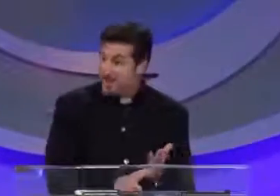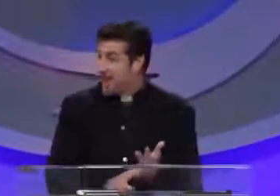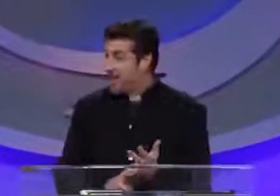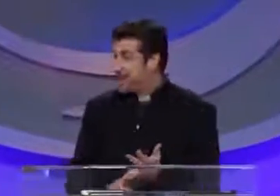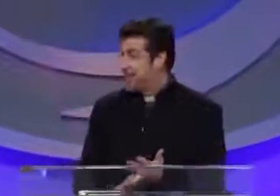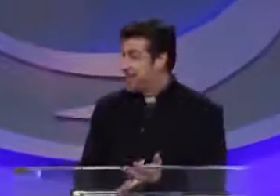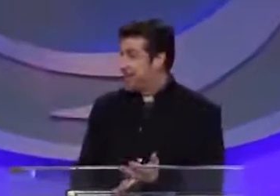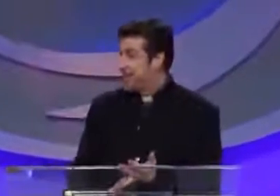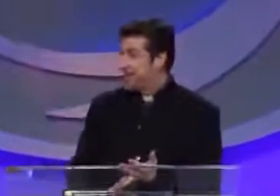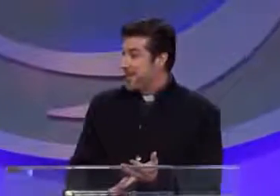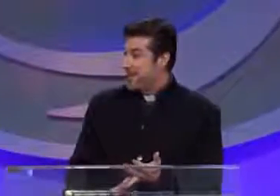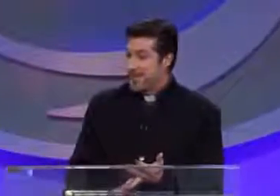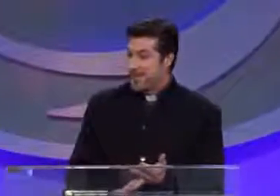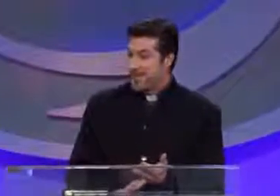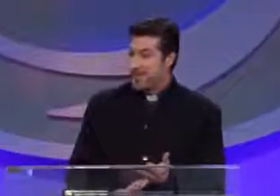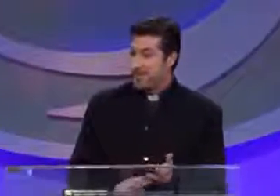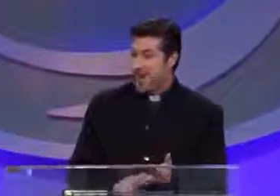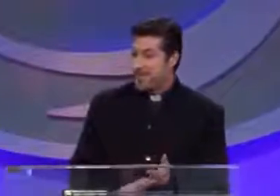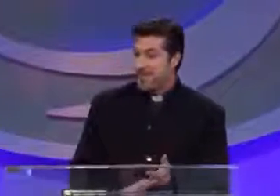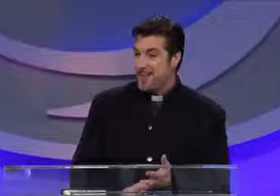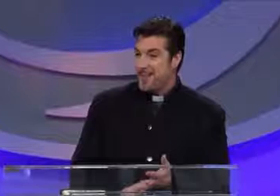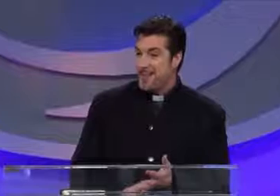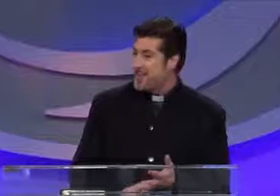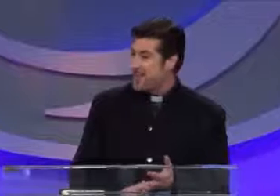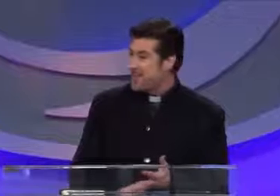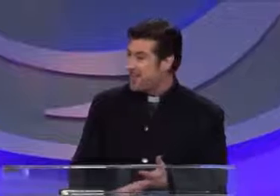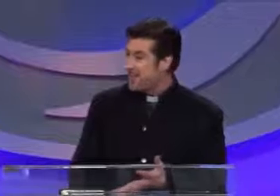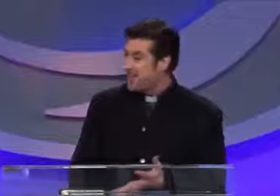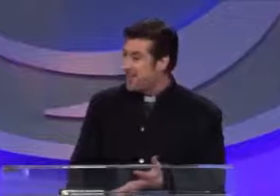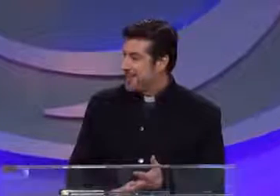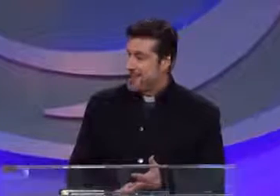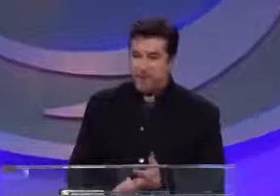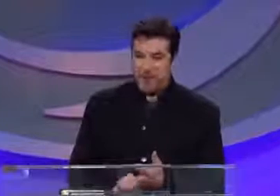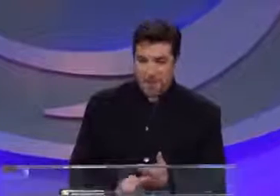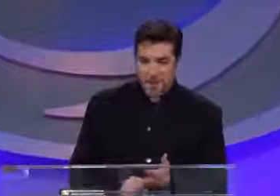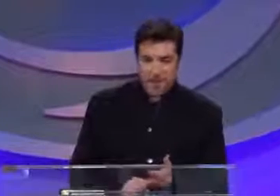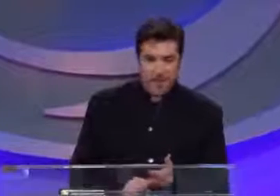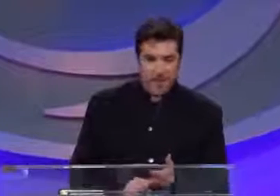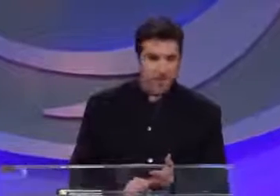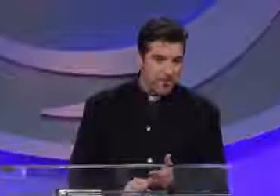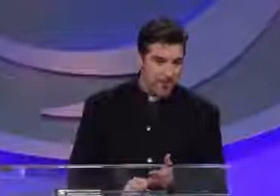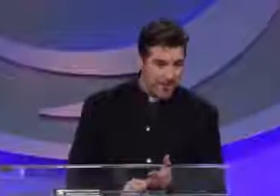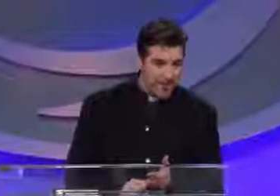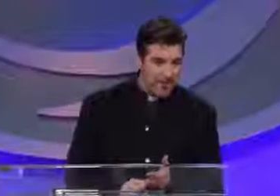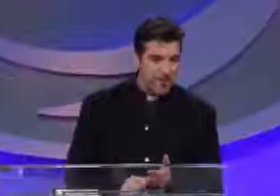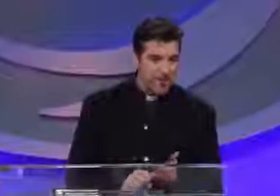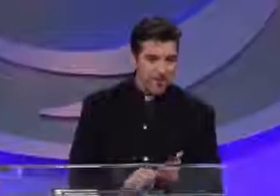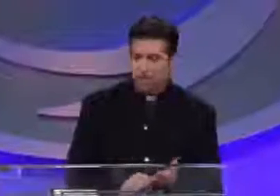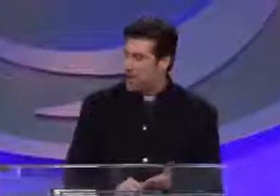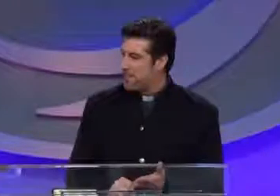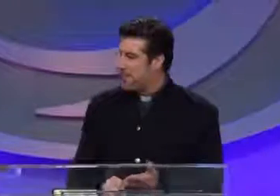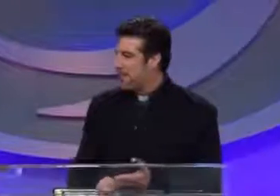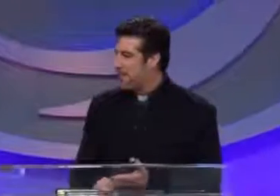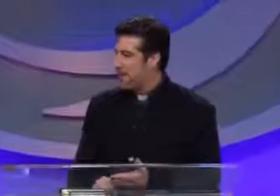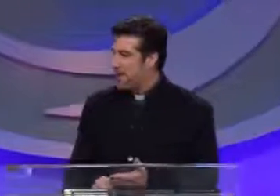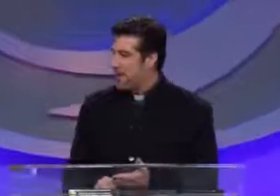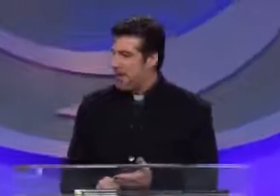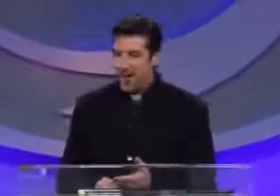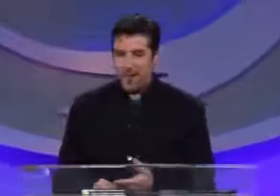couldn't speak Italian. Some crazy evangelical who'd been called by the Roman Catholic Church to work